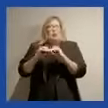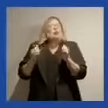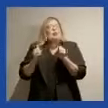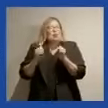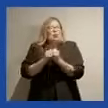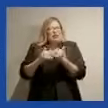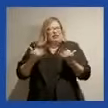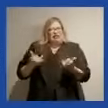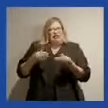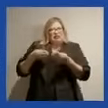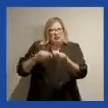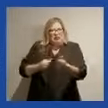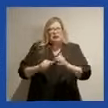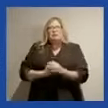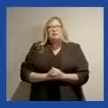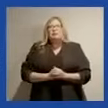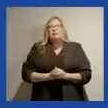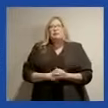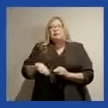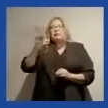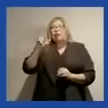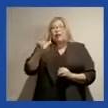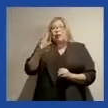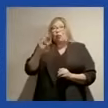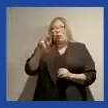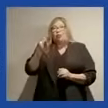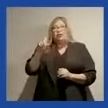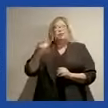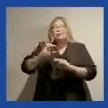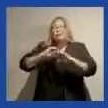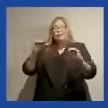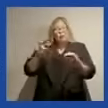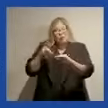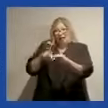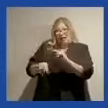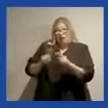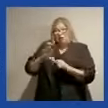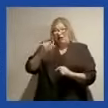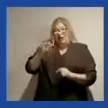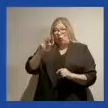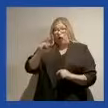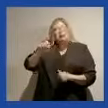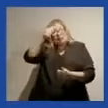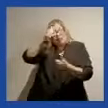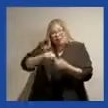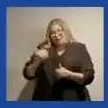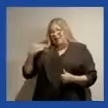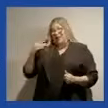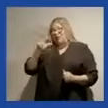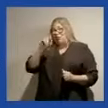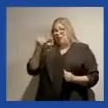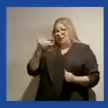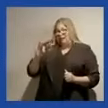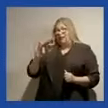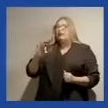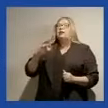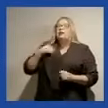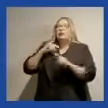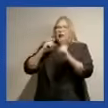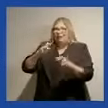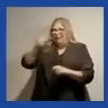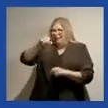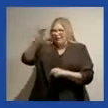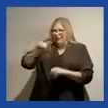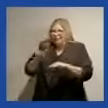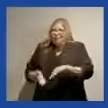say. On the CalWORKs, there are no cuts to the CalWORK. And remember, we did 2019, a 10% CalWORK increase. In